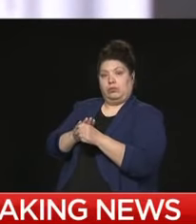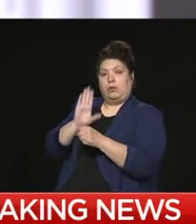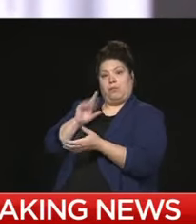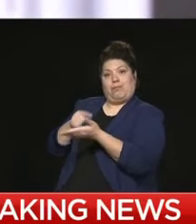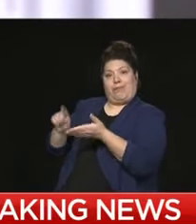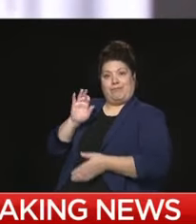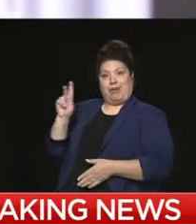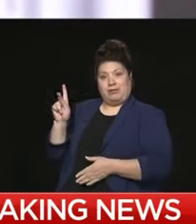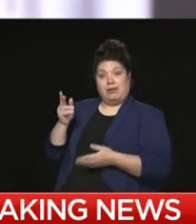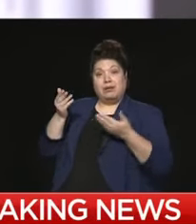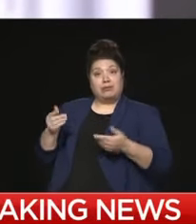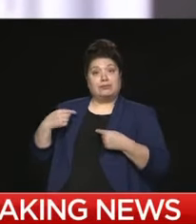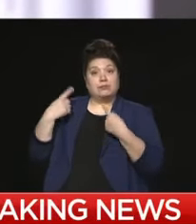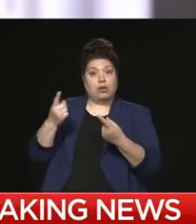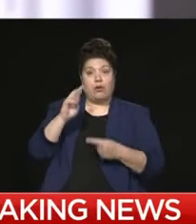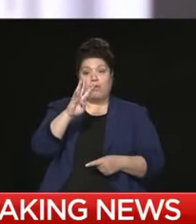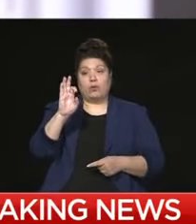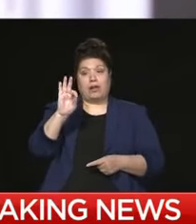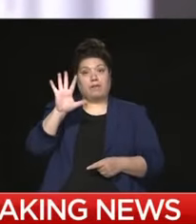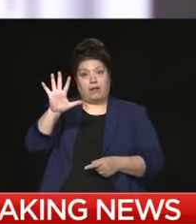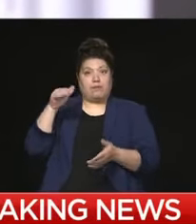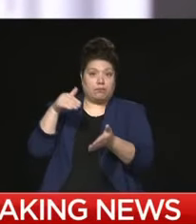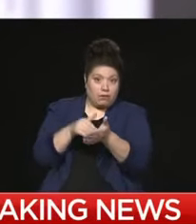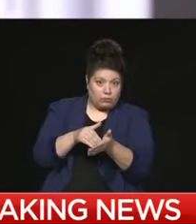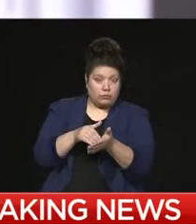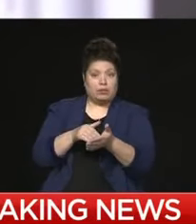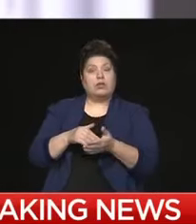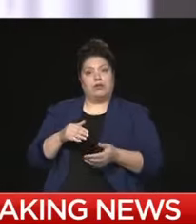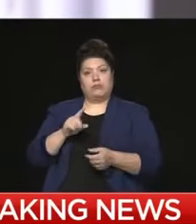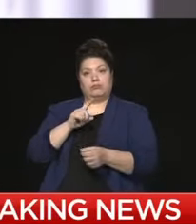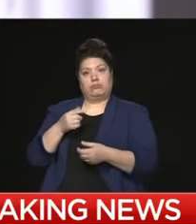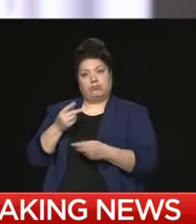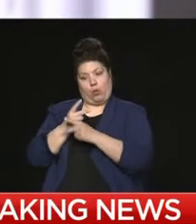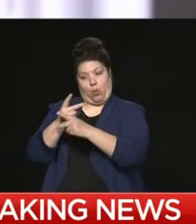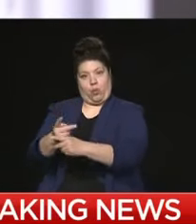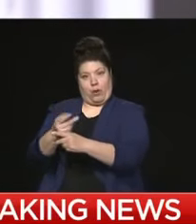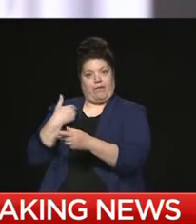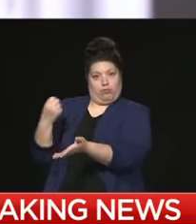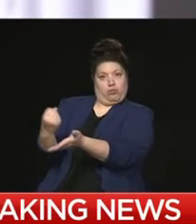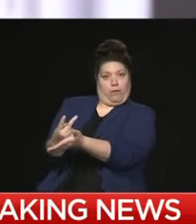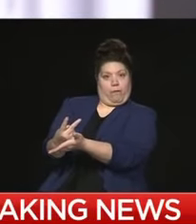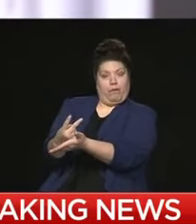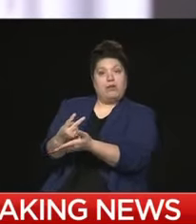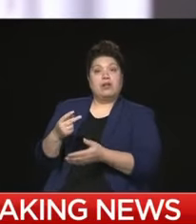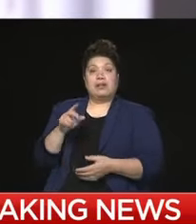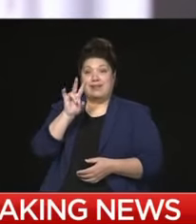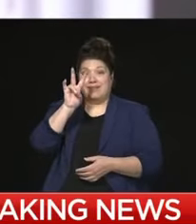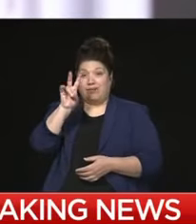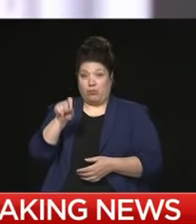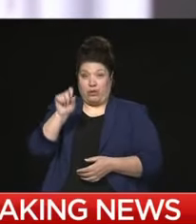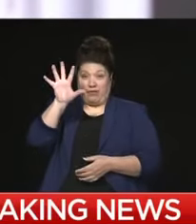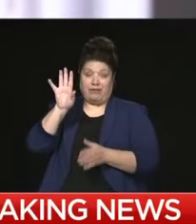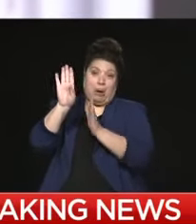than 195,000 loans have been approved. We're talking about more than $7.5 billion in credit